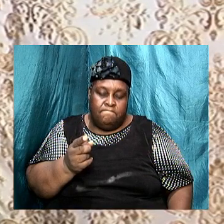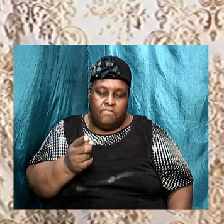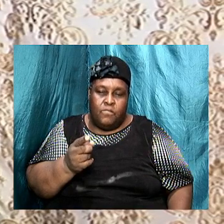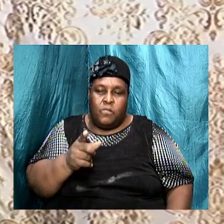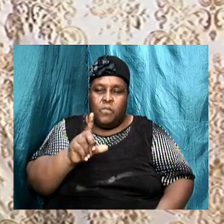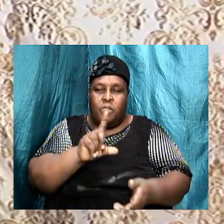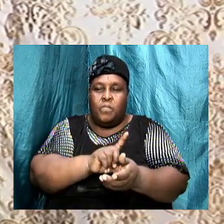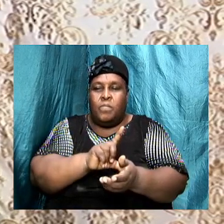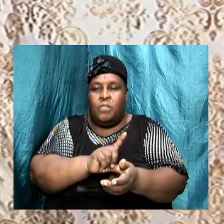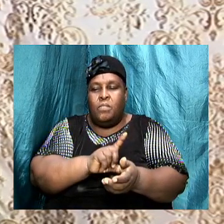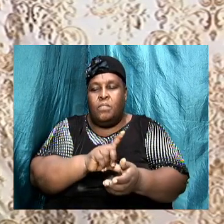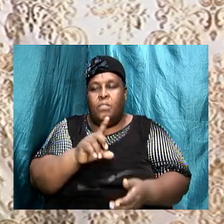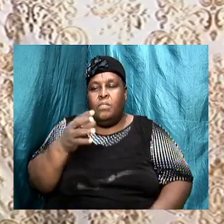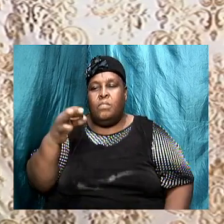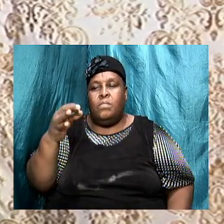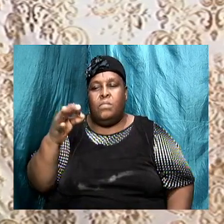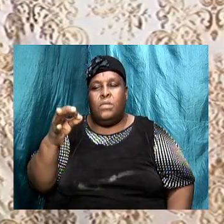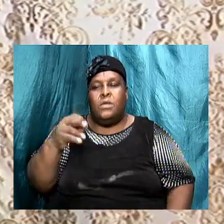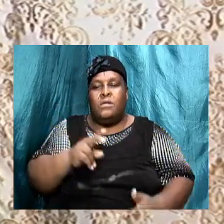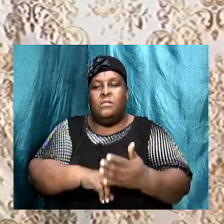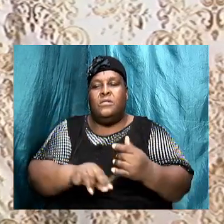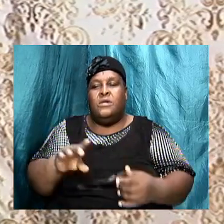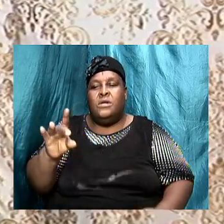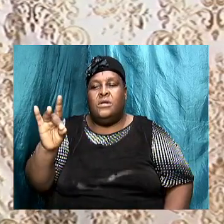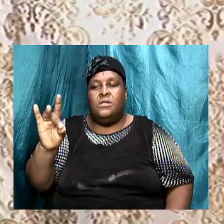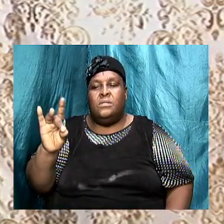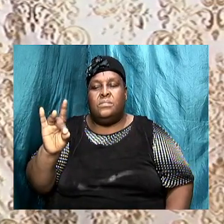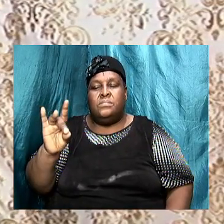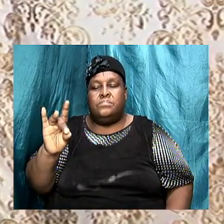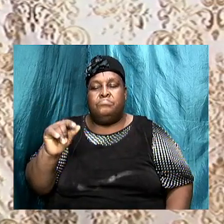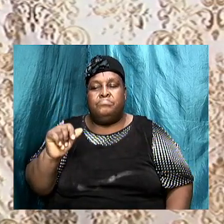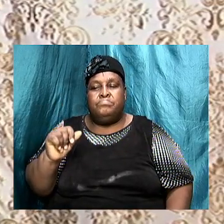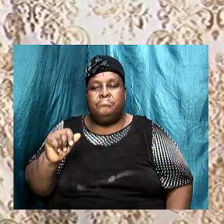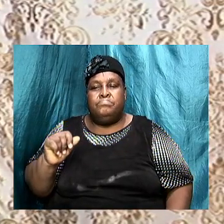Luke 19, verses